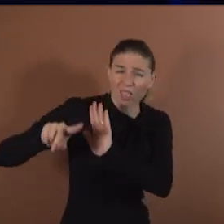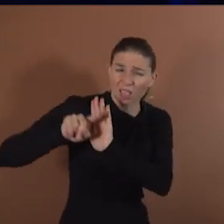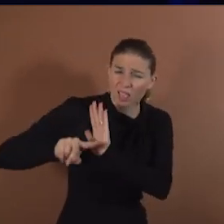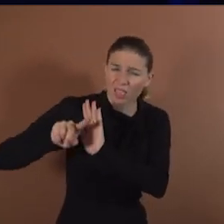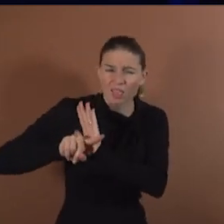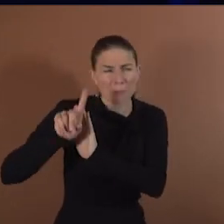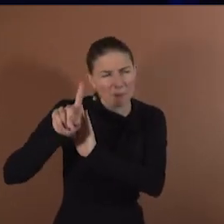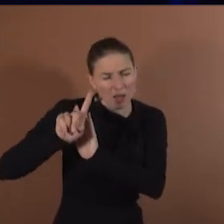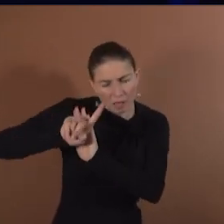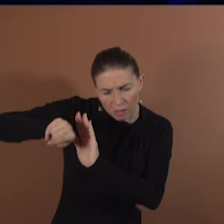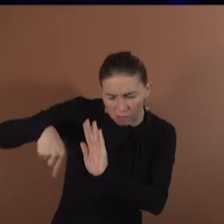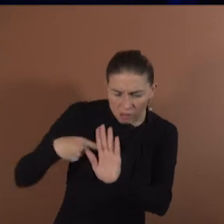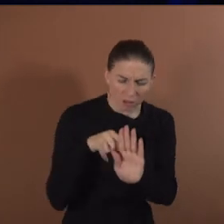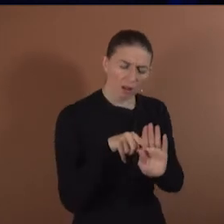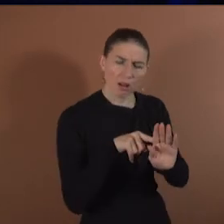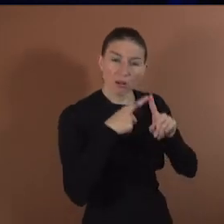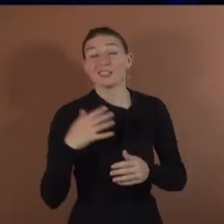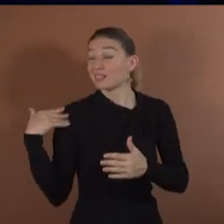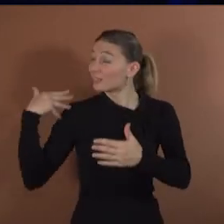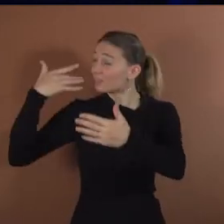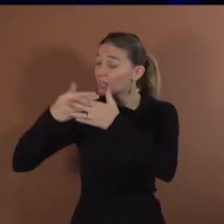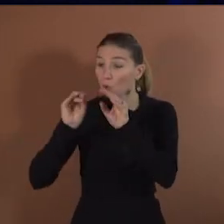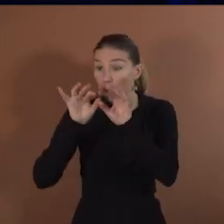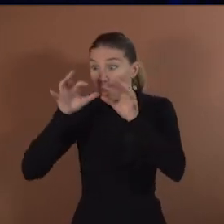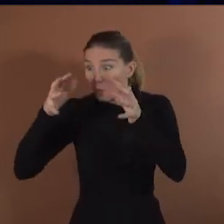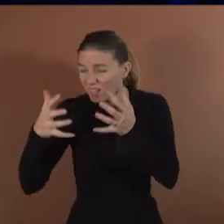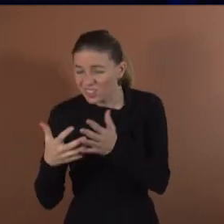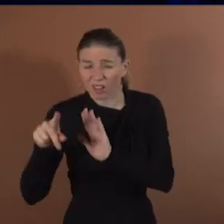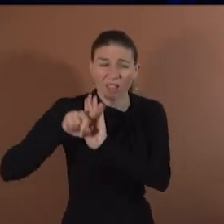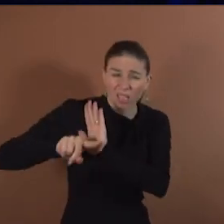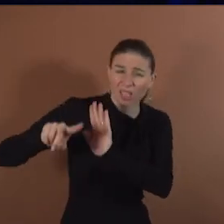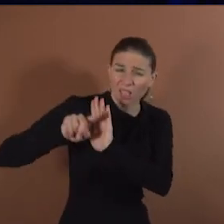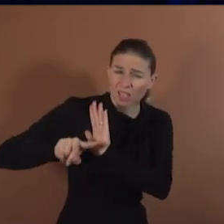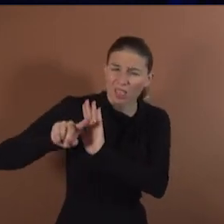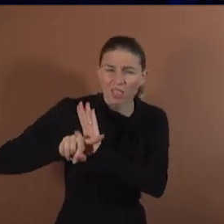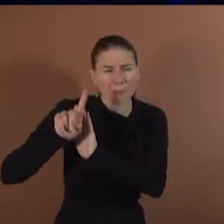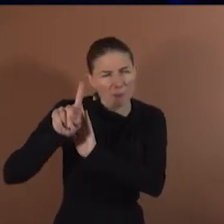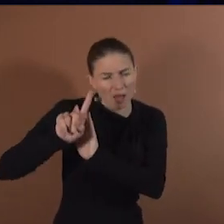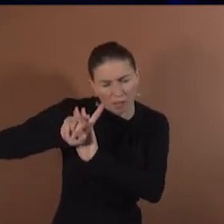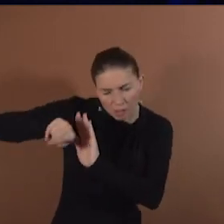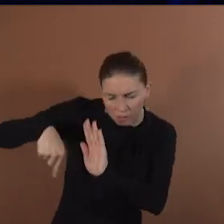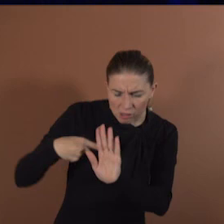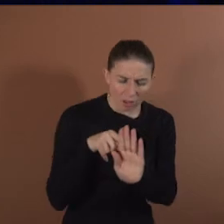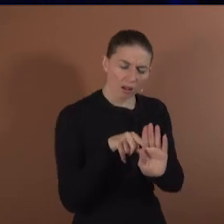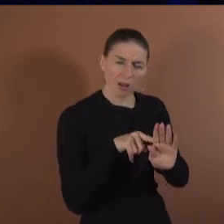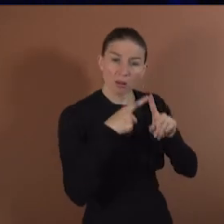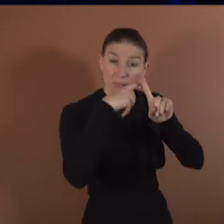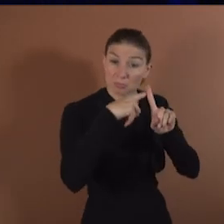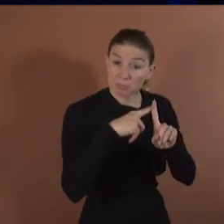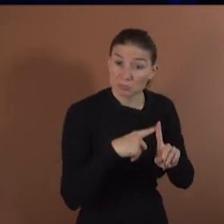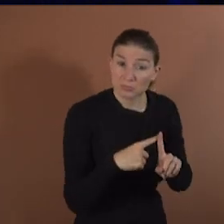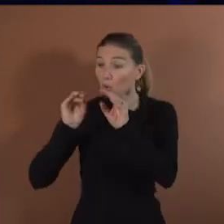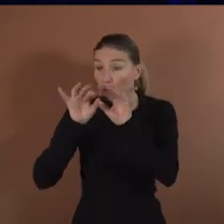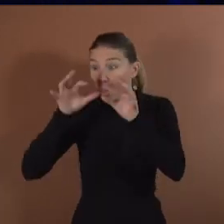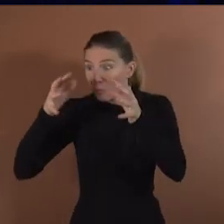points. Believe Bob Marley. He knew what he was talking about. Trust the power of DAPL to solve